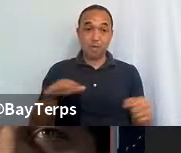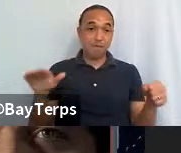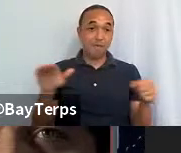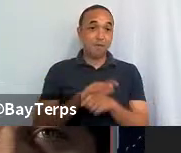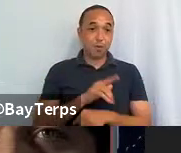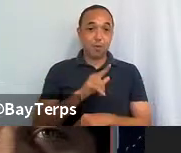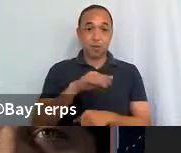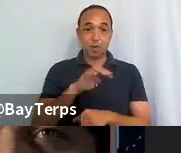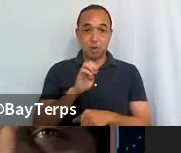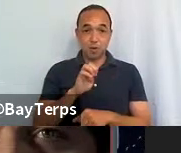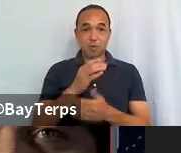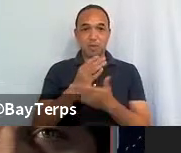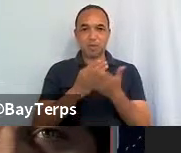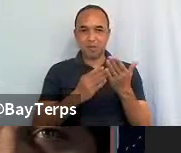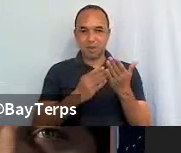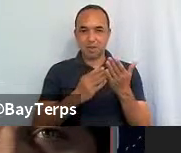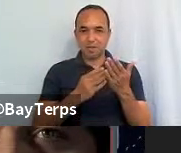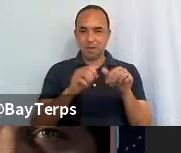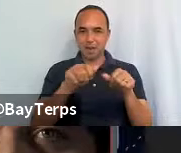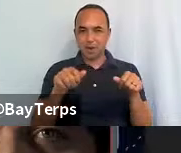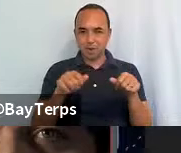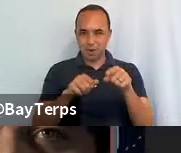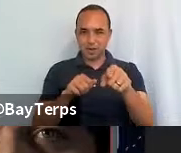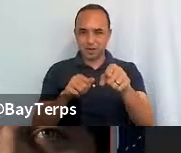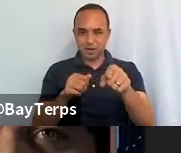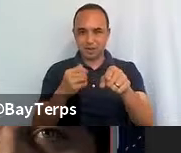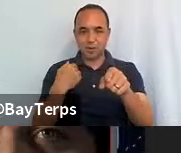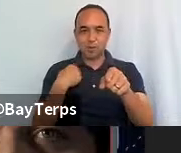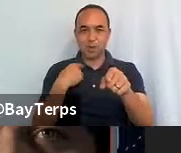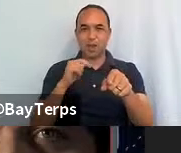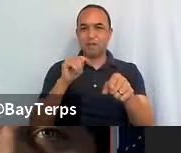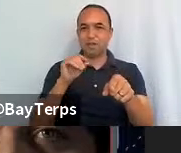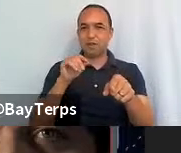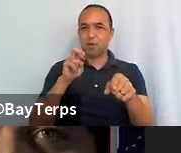this, in areas like here where there's a tonal range,